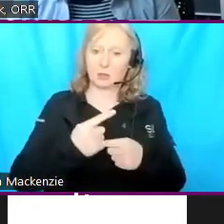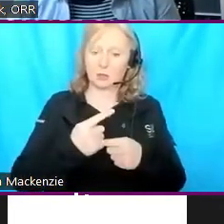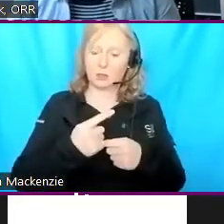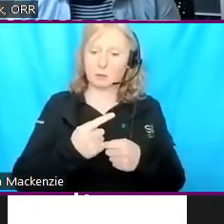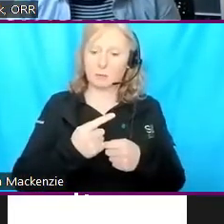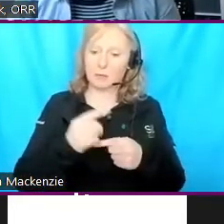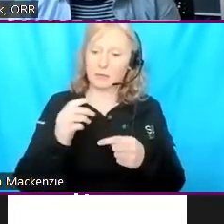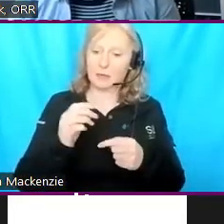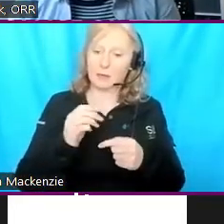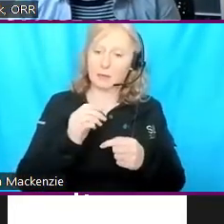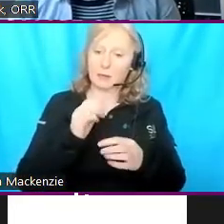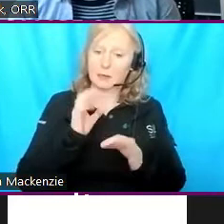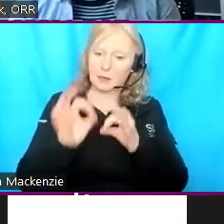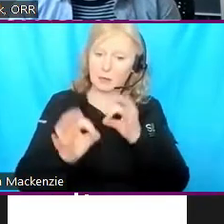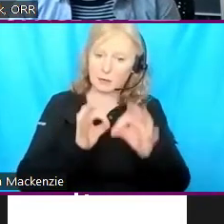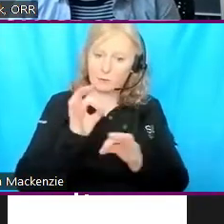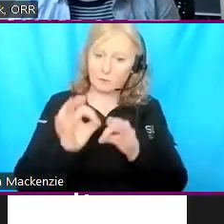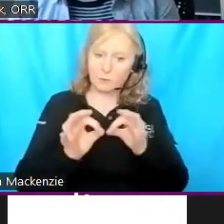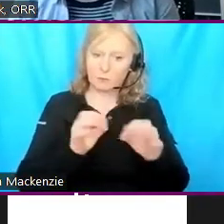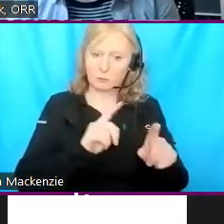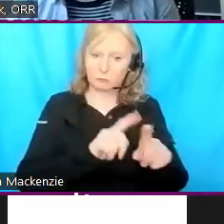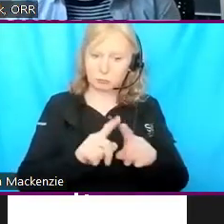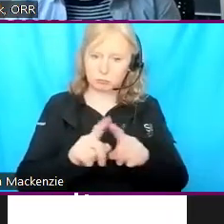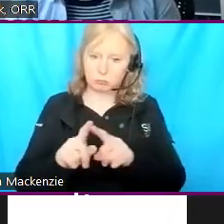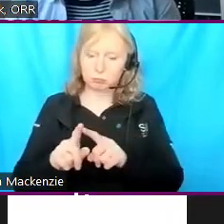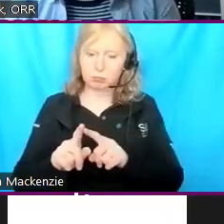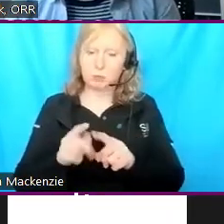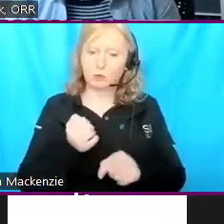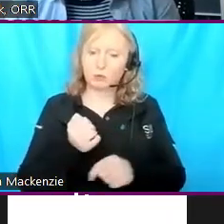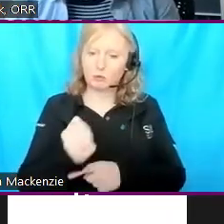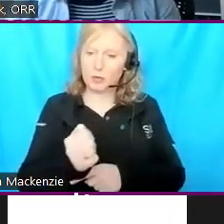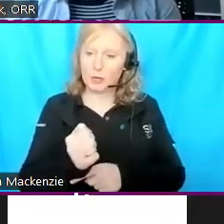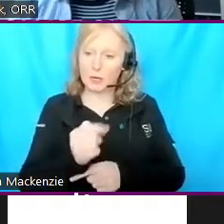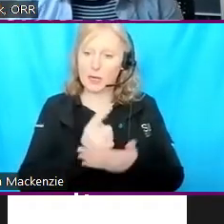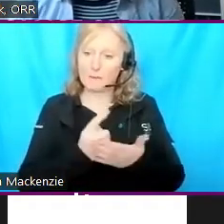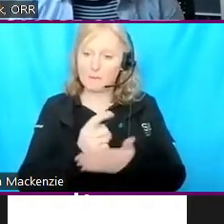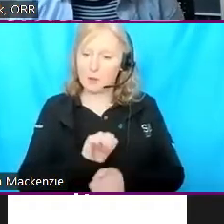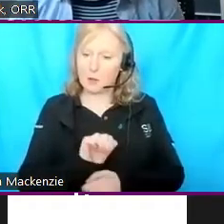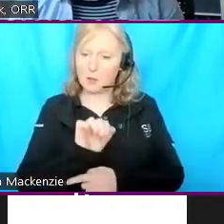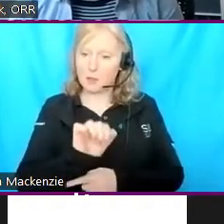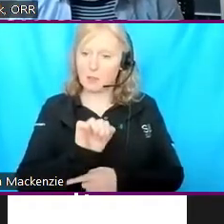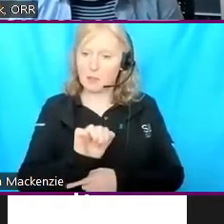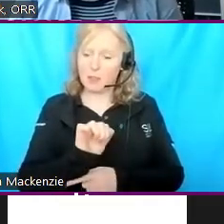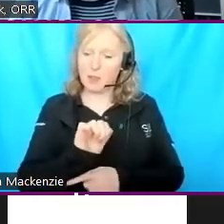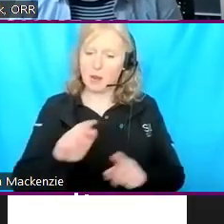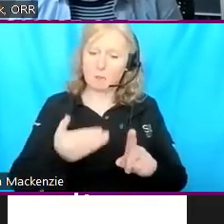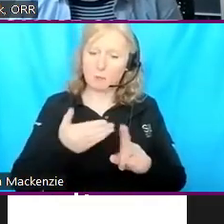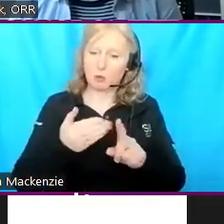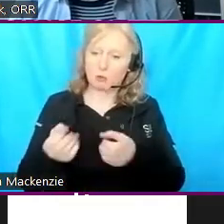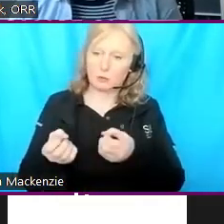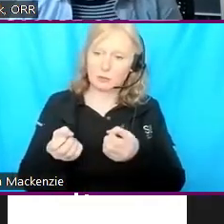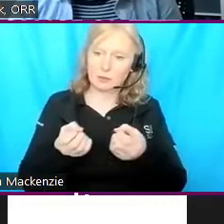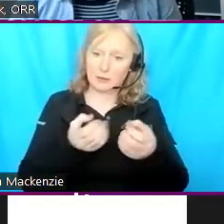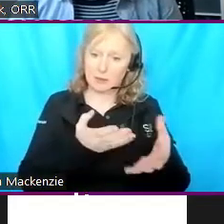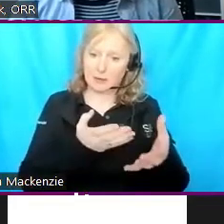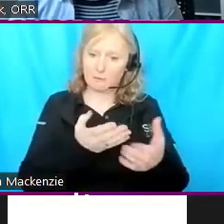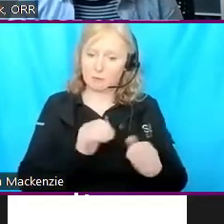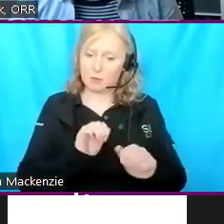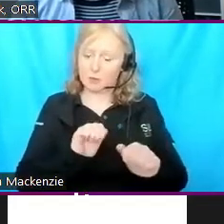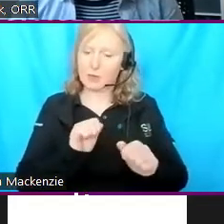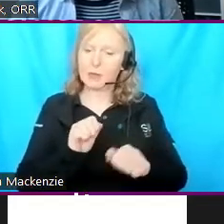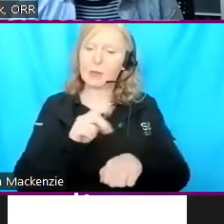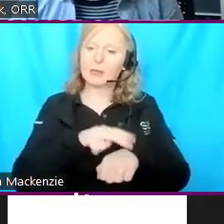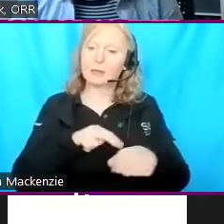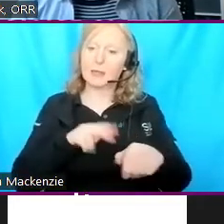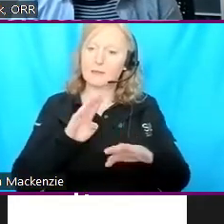Rail, Merseyrail, Thameslink and Great Northern about how their approach was to delivering their staff training. So